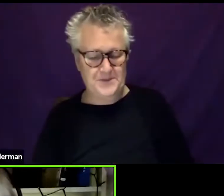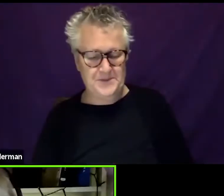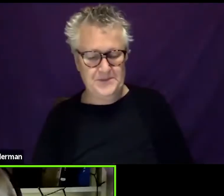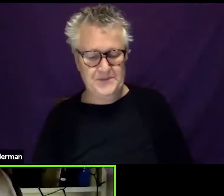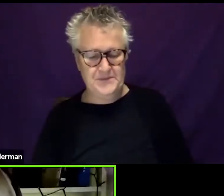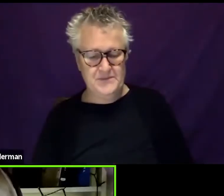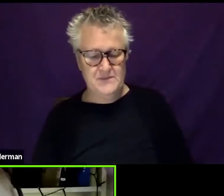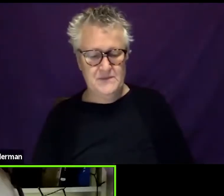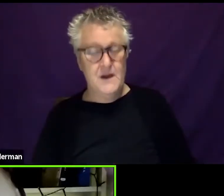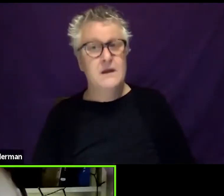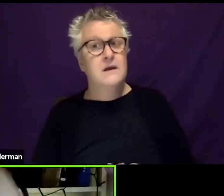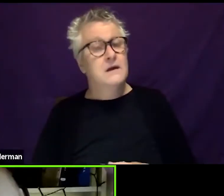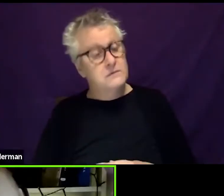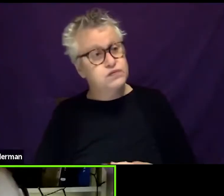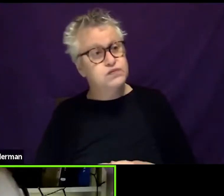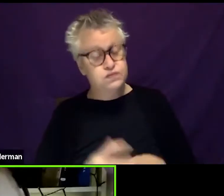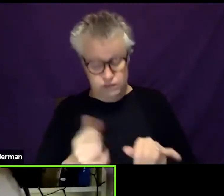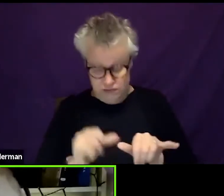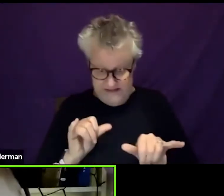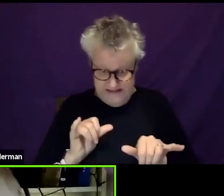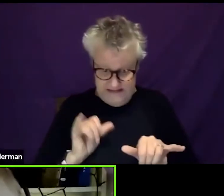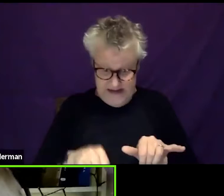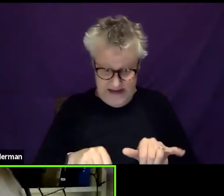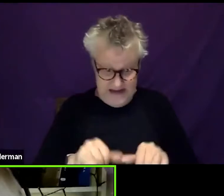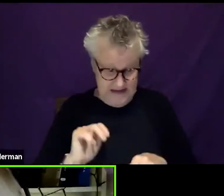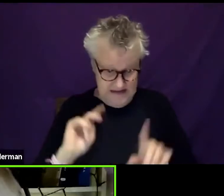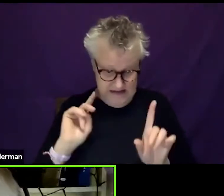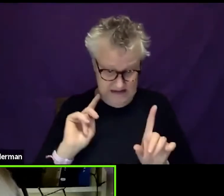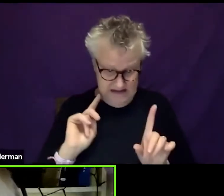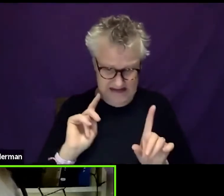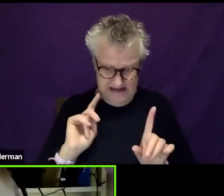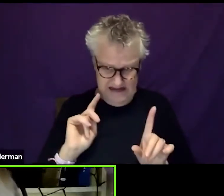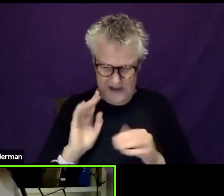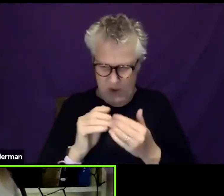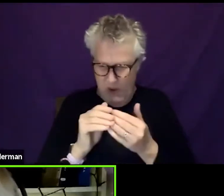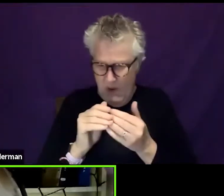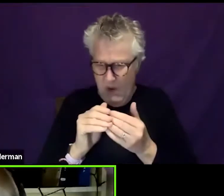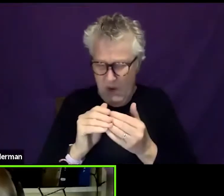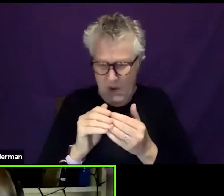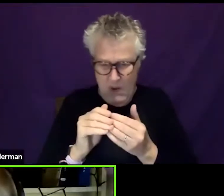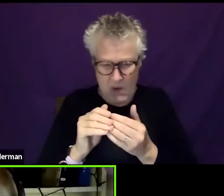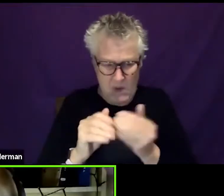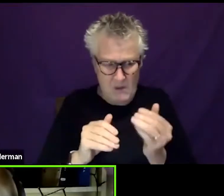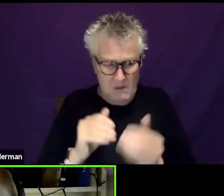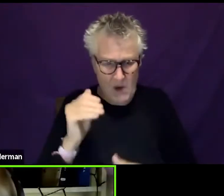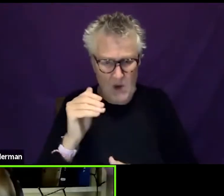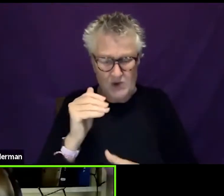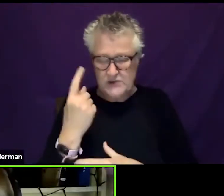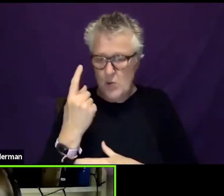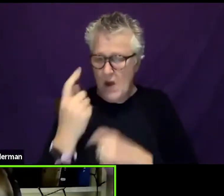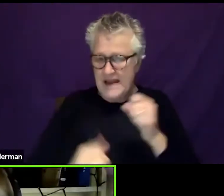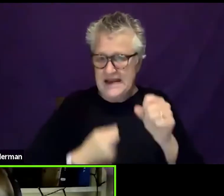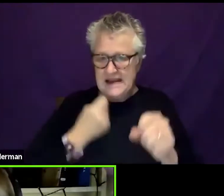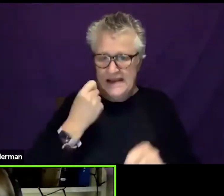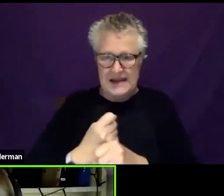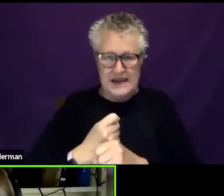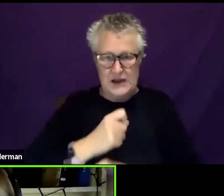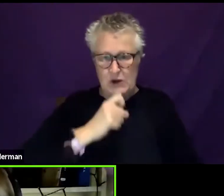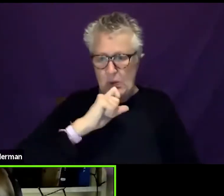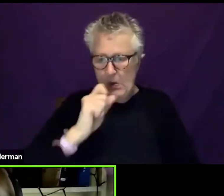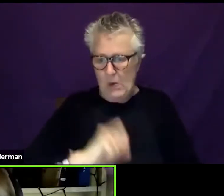nearly a year old. It's a year old at the end of the month. It's going to have a birthday party. And